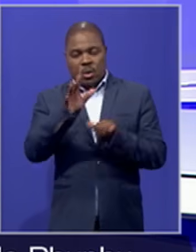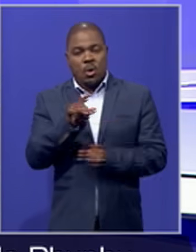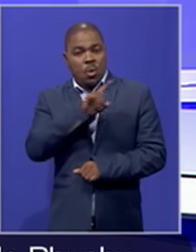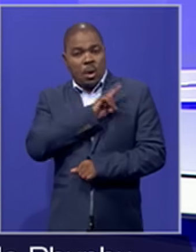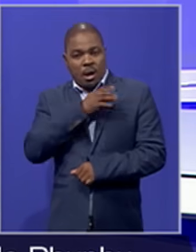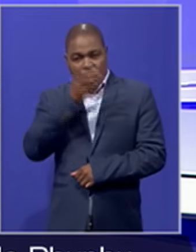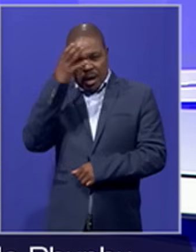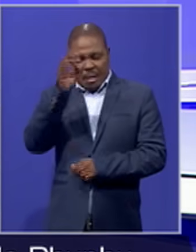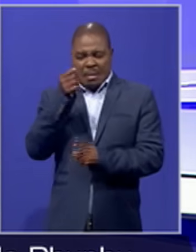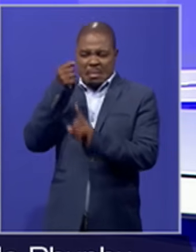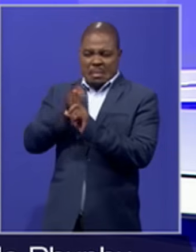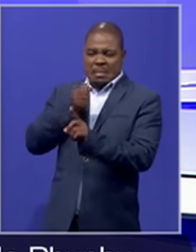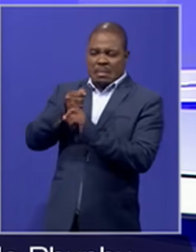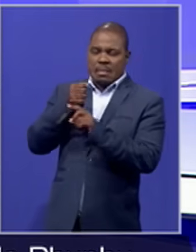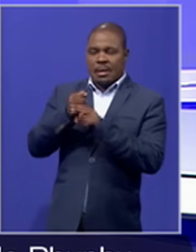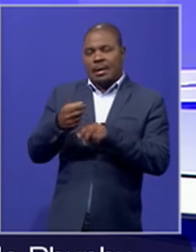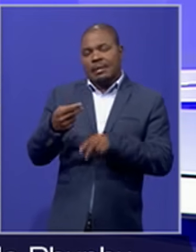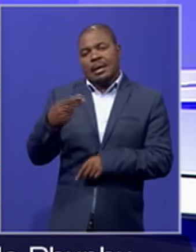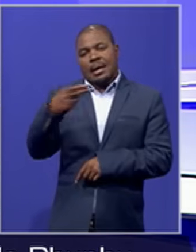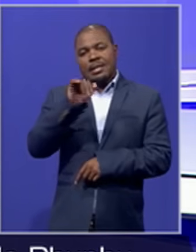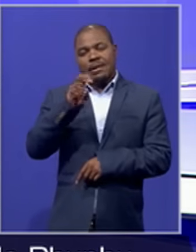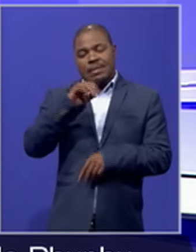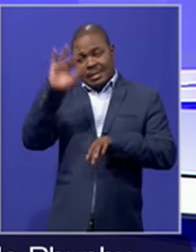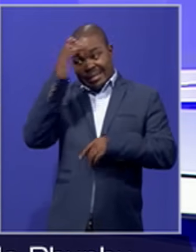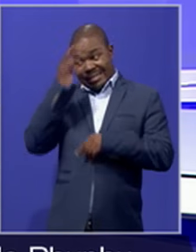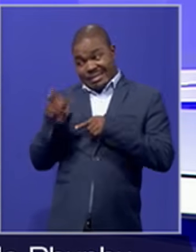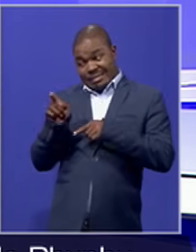ya go lwantšhana le bolwetši bja HIV.